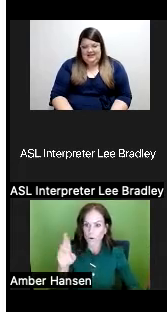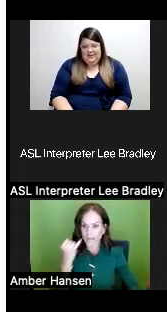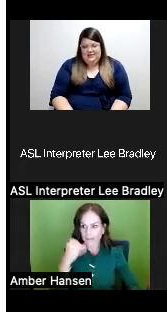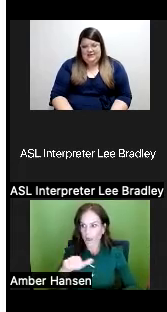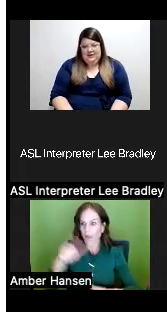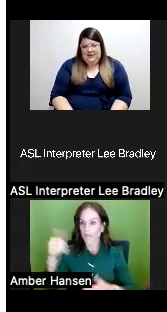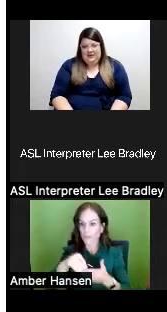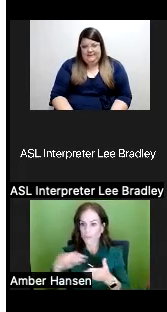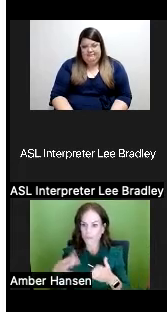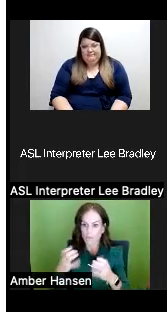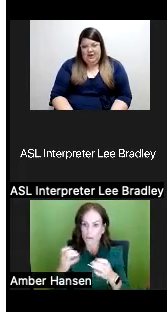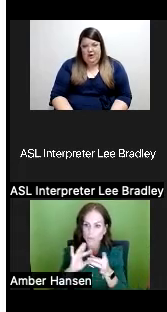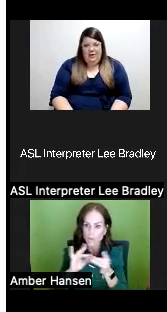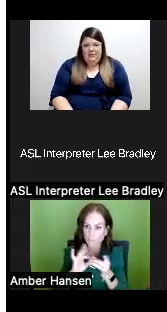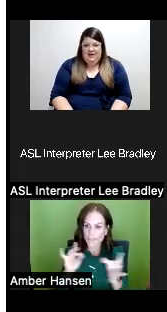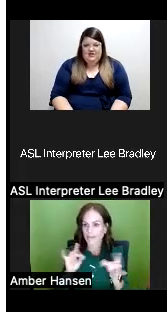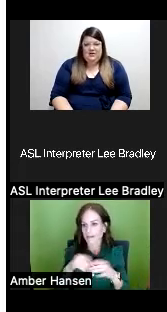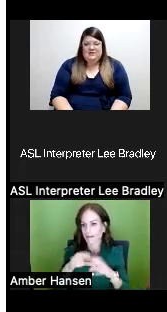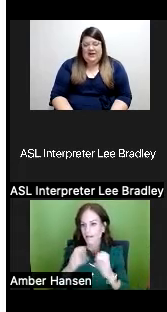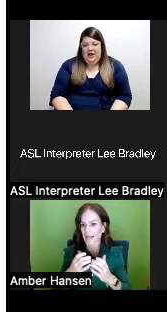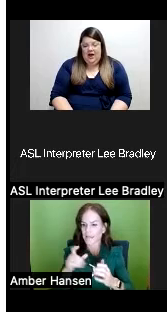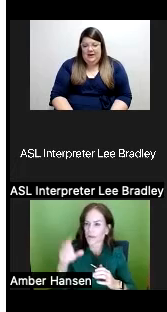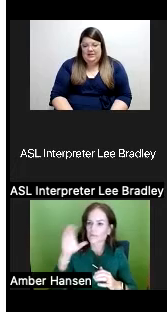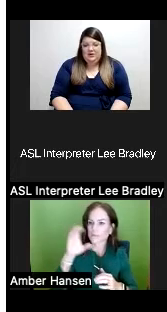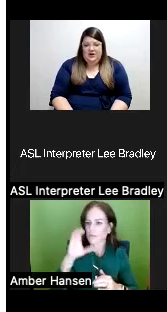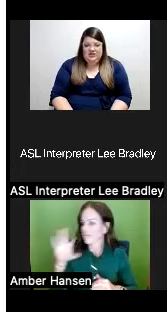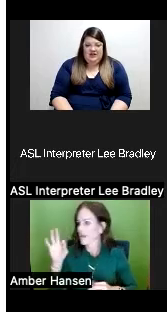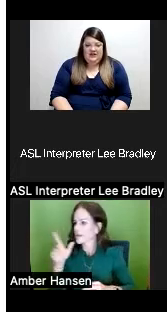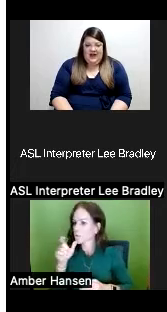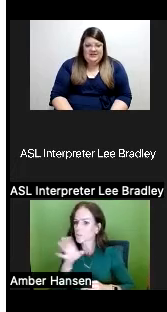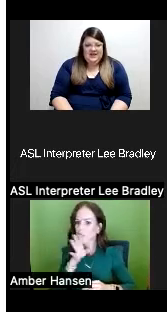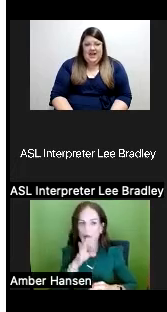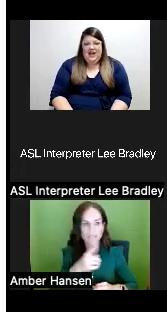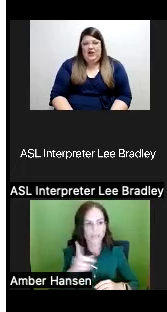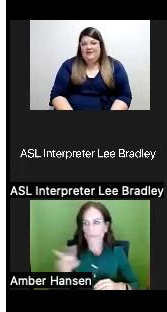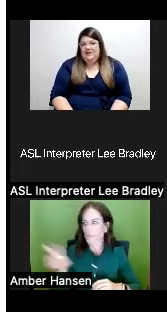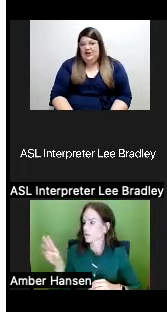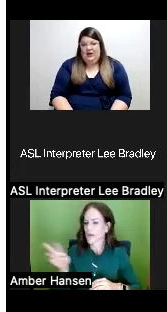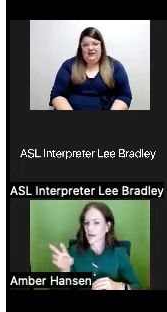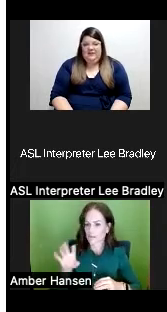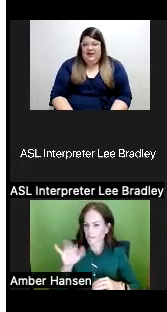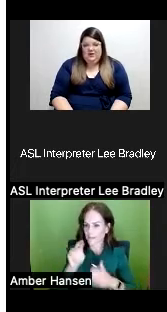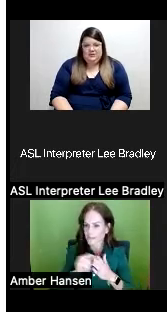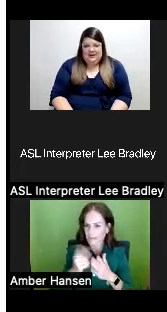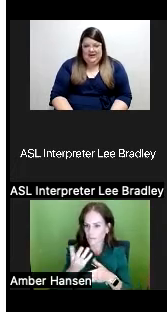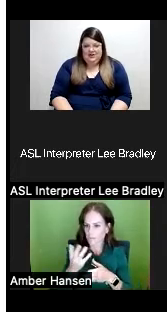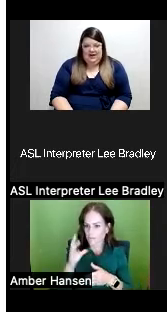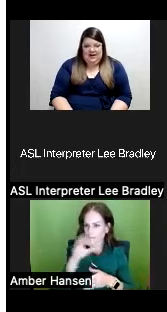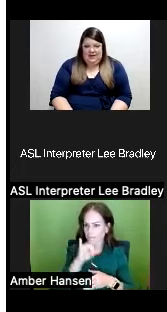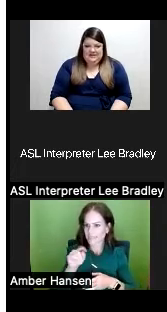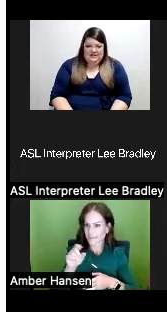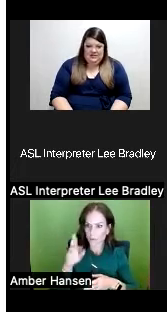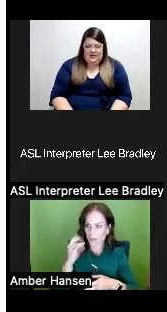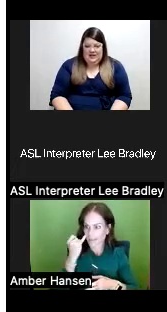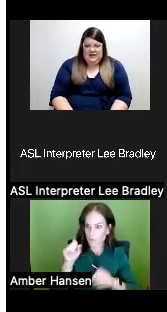see lips or lip reading. Or maybe another student is making a comment or a question in the class. You have to look around and find who's speaking and try